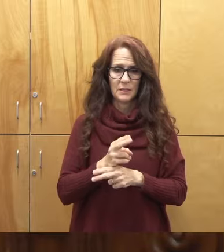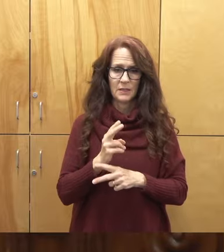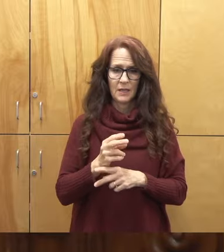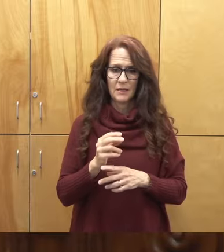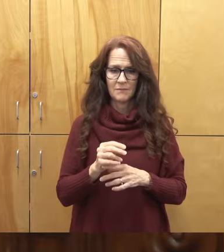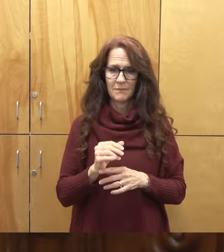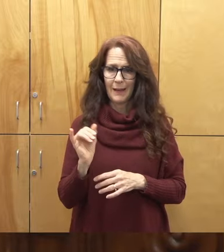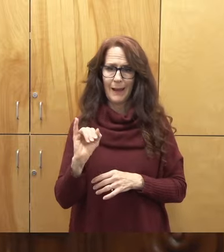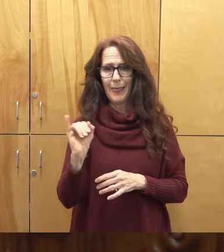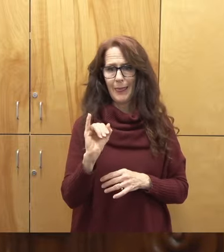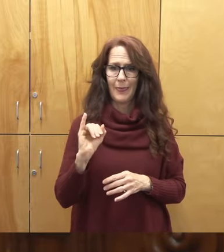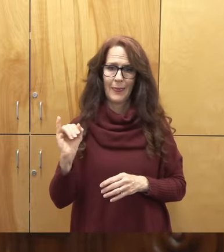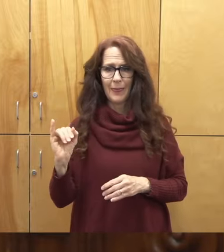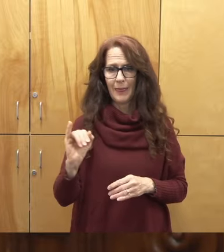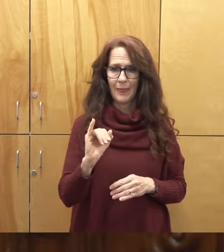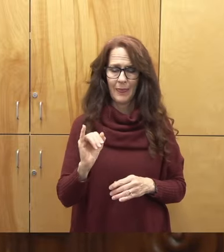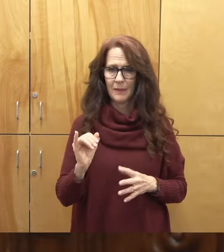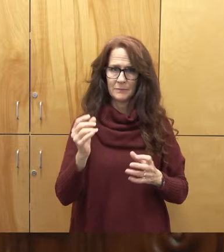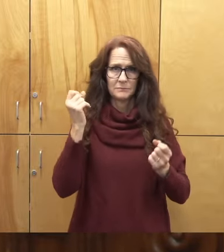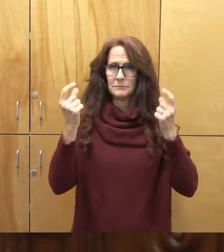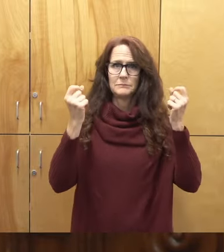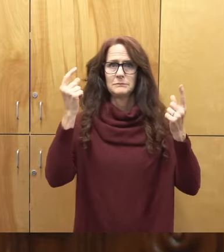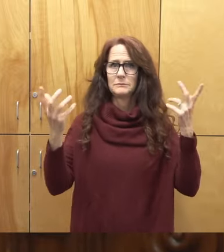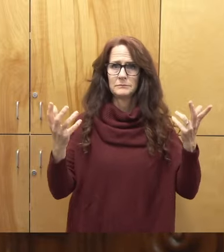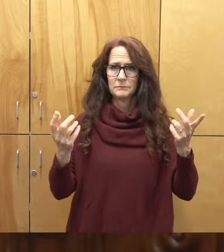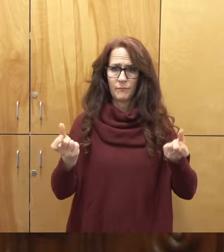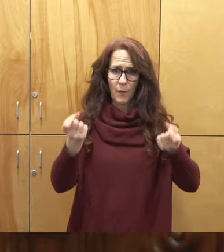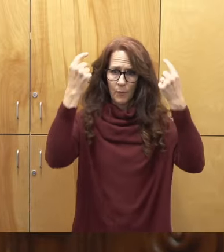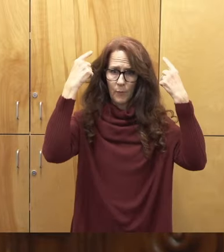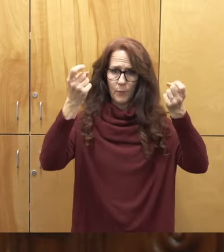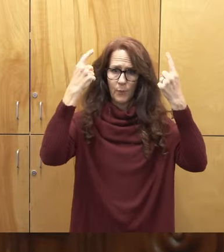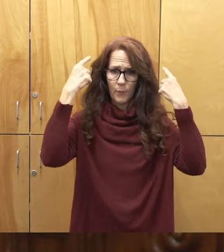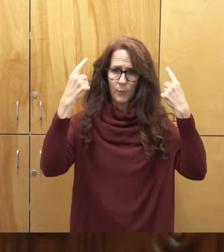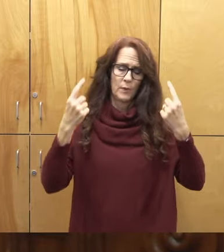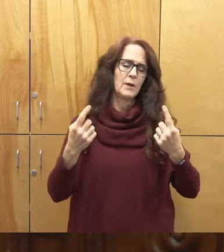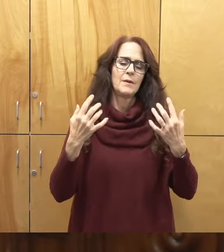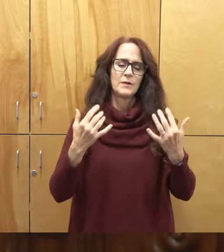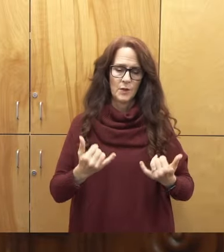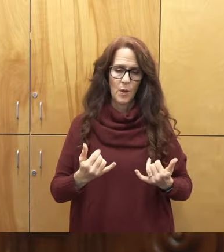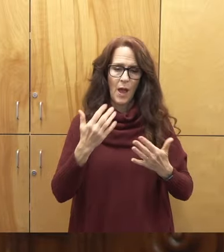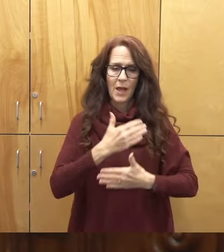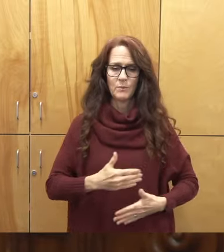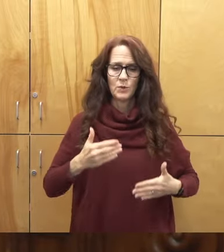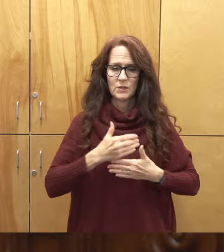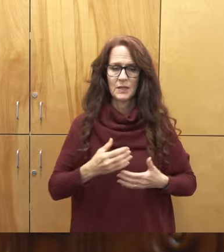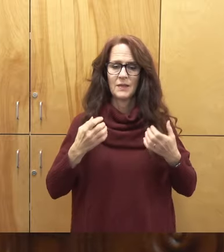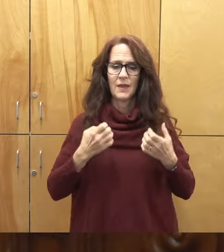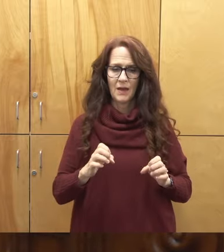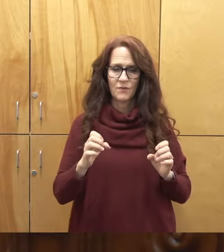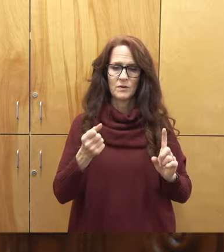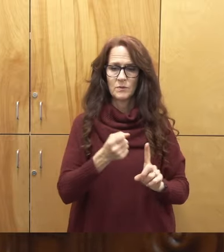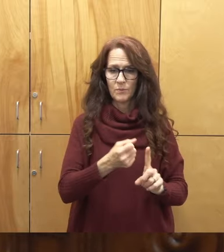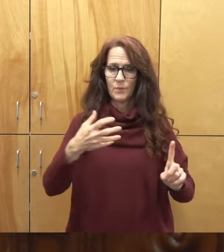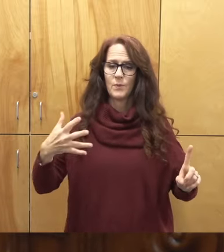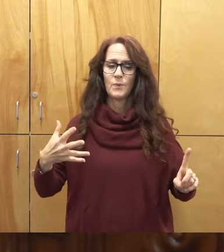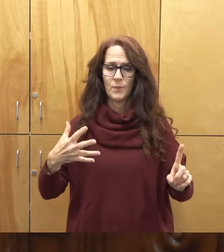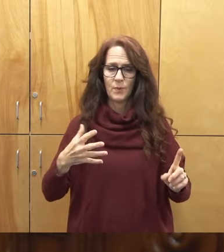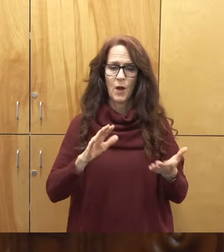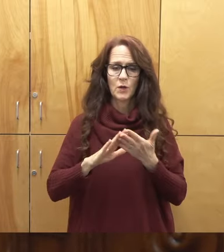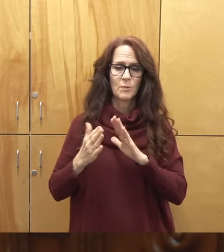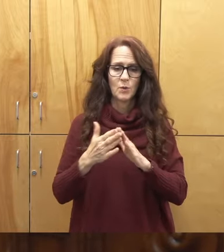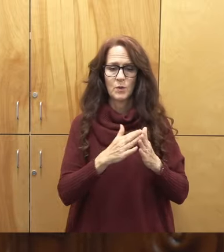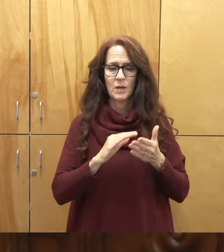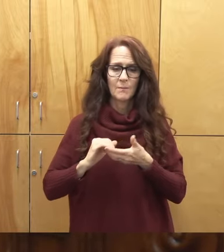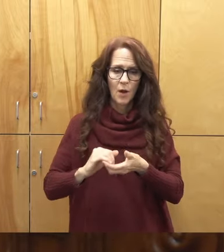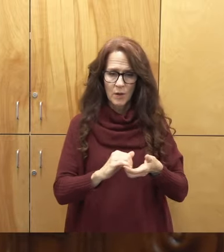So I appreciate that effort and think that that would be very helpful in having our community